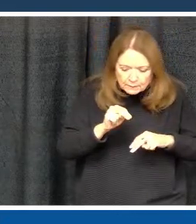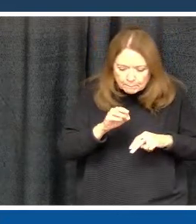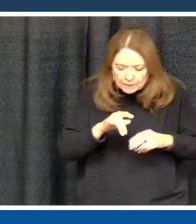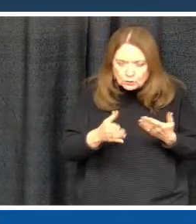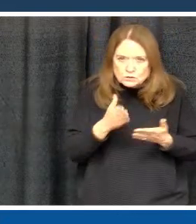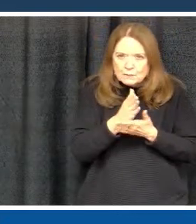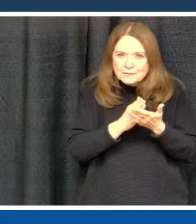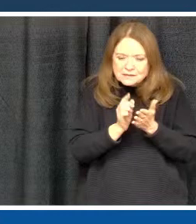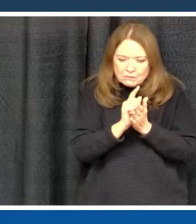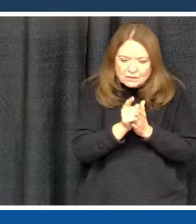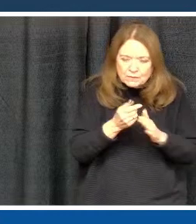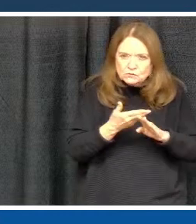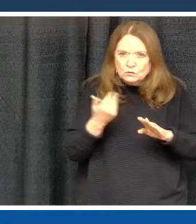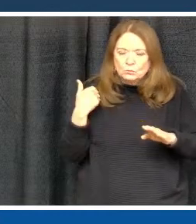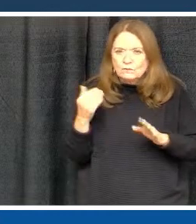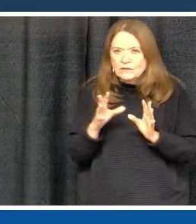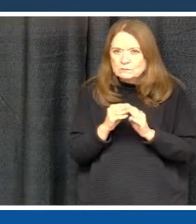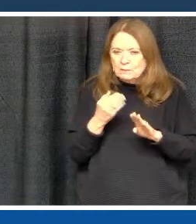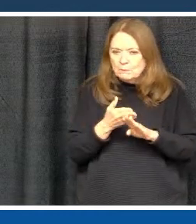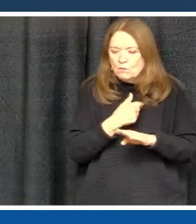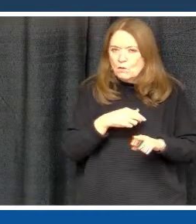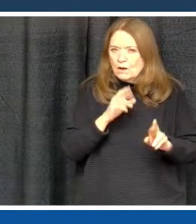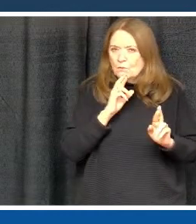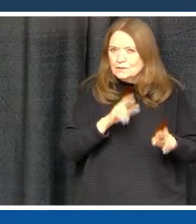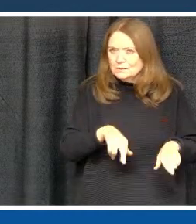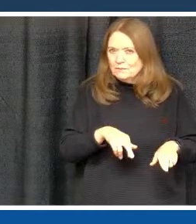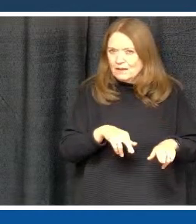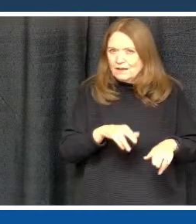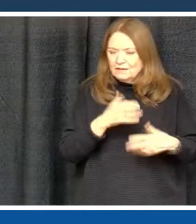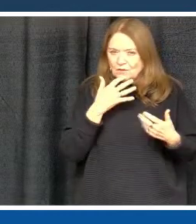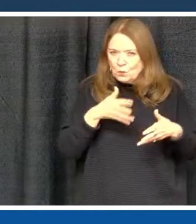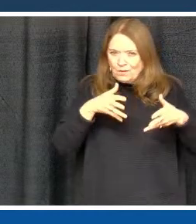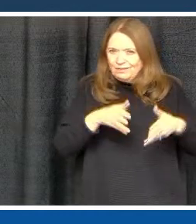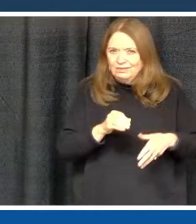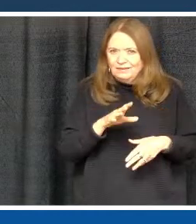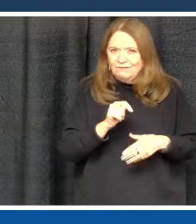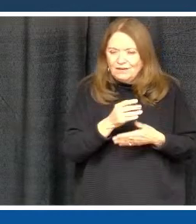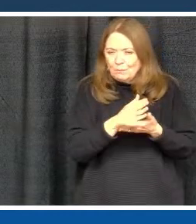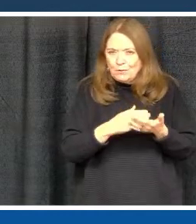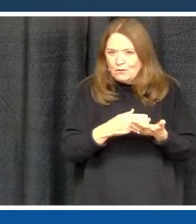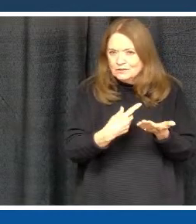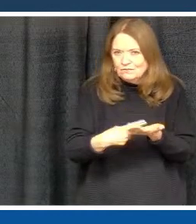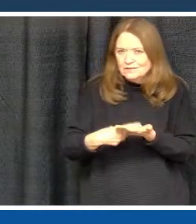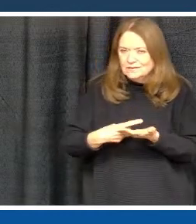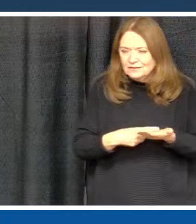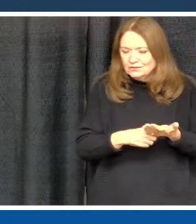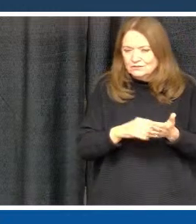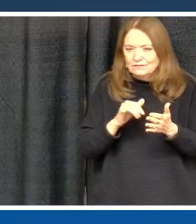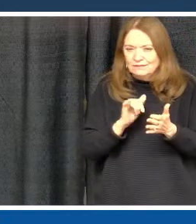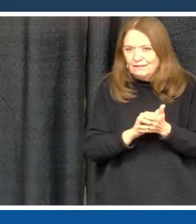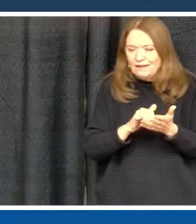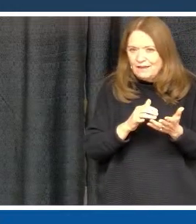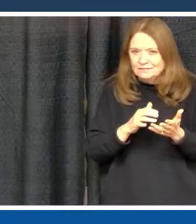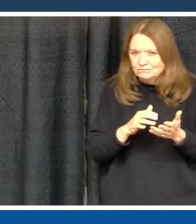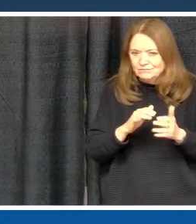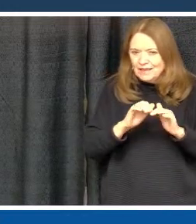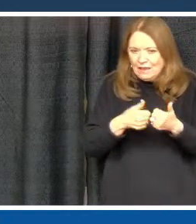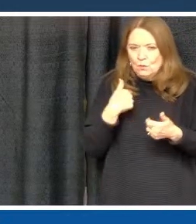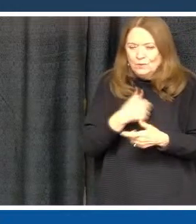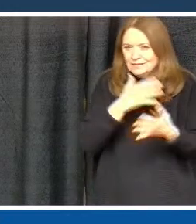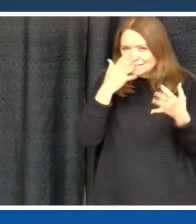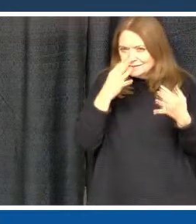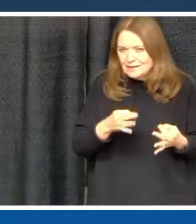minutes from previous meetings before I respond and risk leaving out parts of the discussion and debate that led us to the recommendations that we